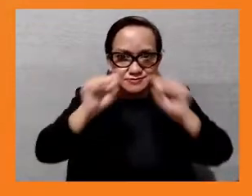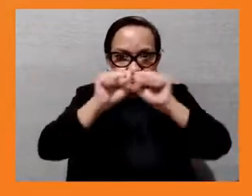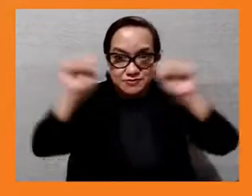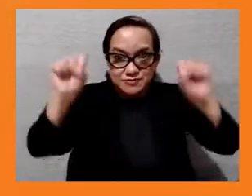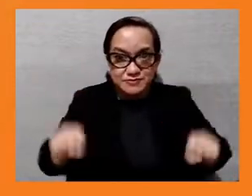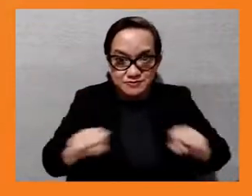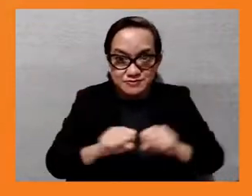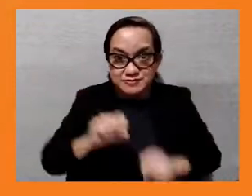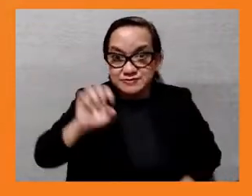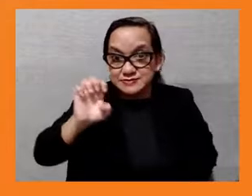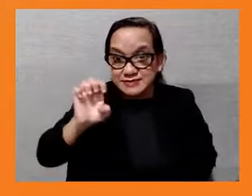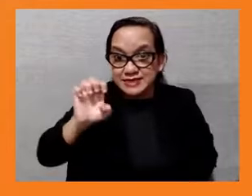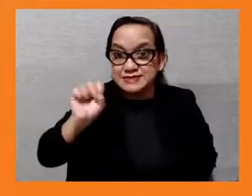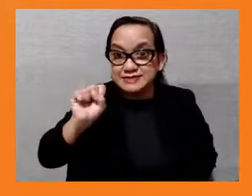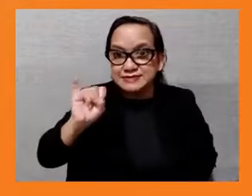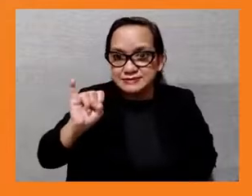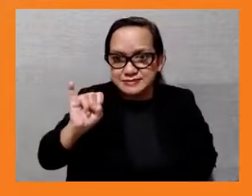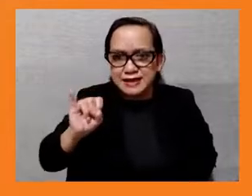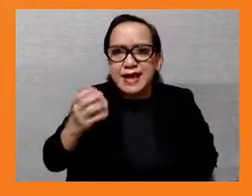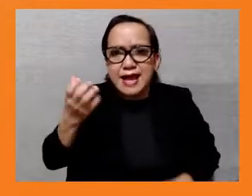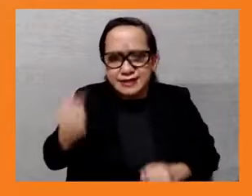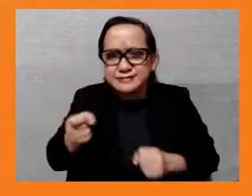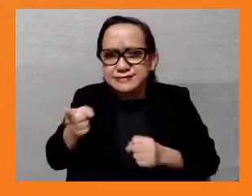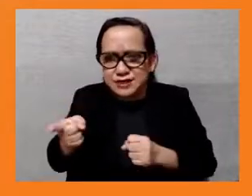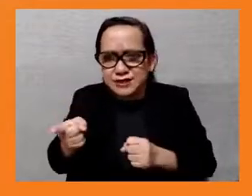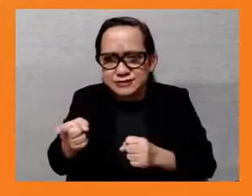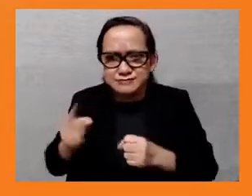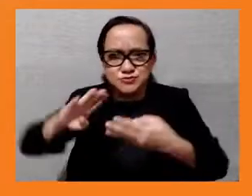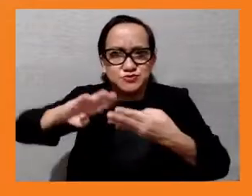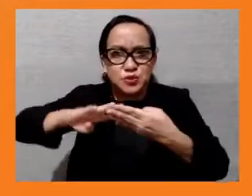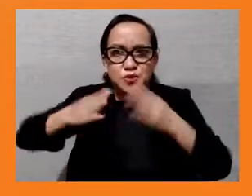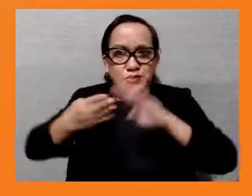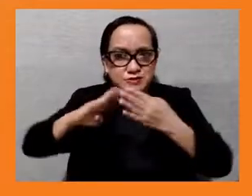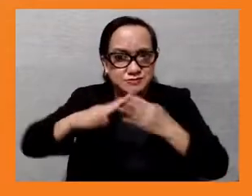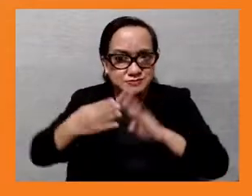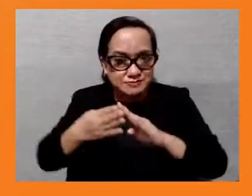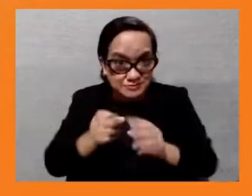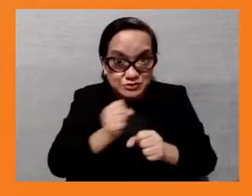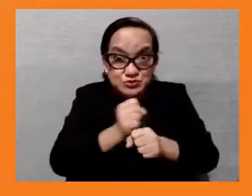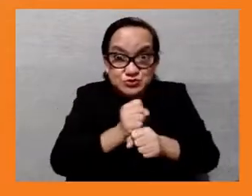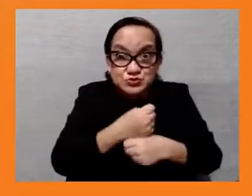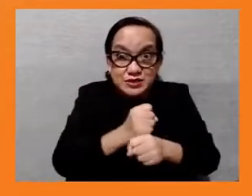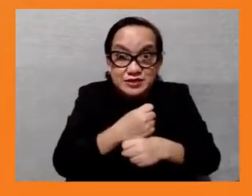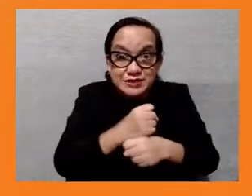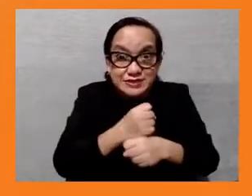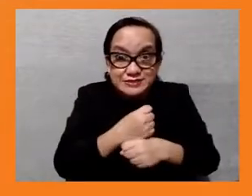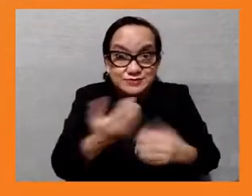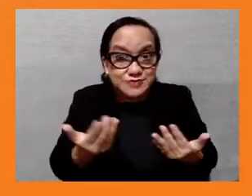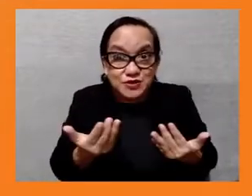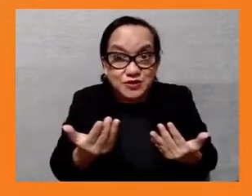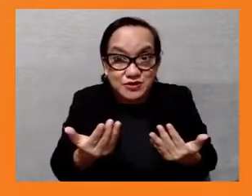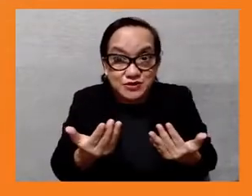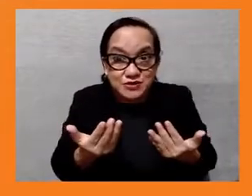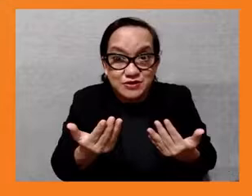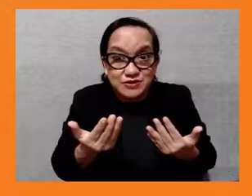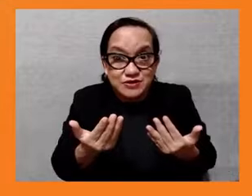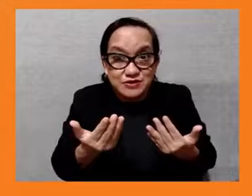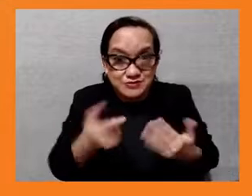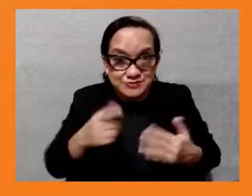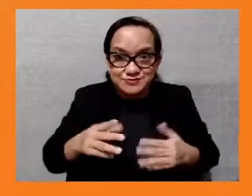policy implementation. Two, we're going to be supporting the preparation of more extensive guidance